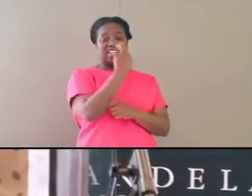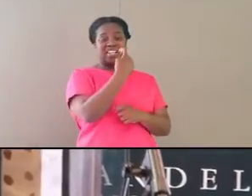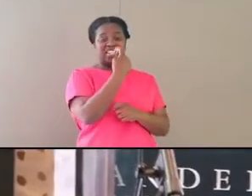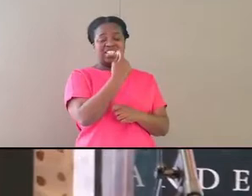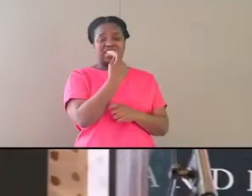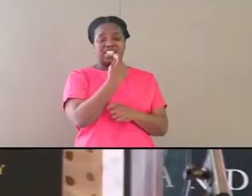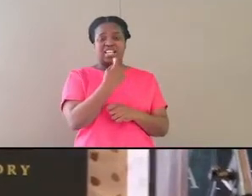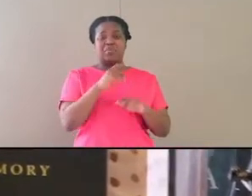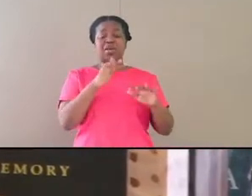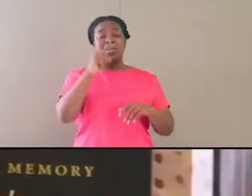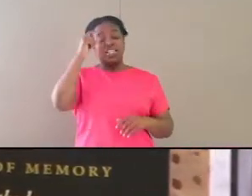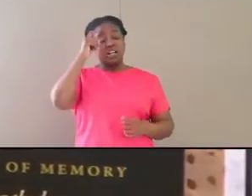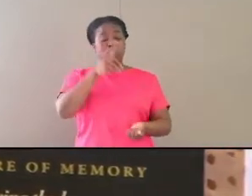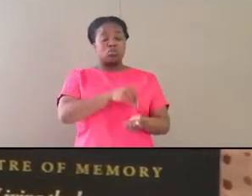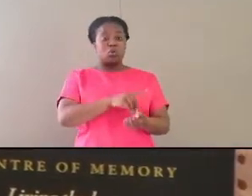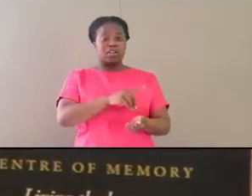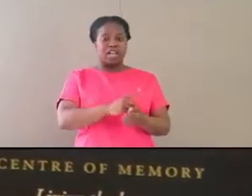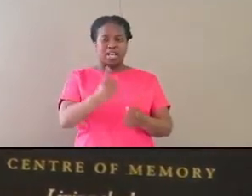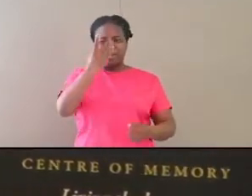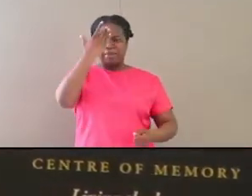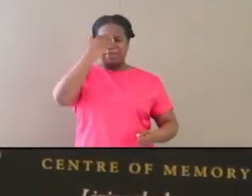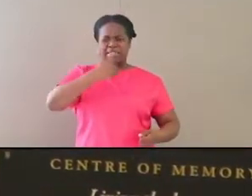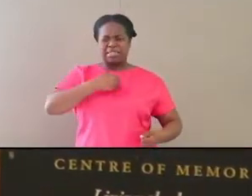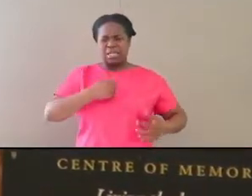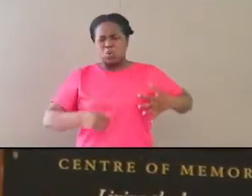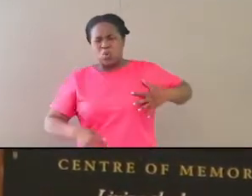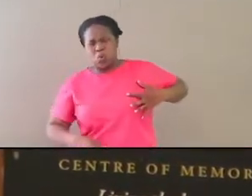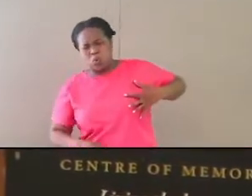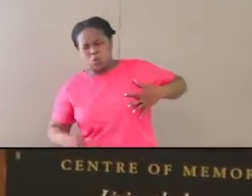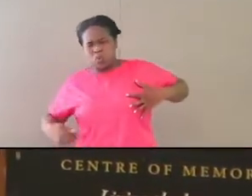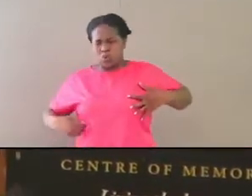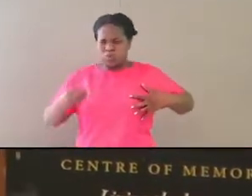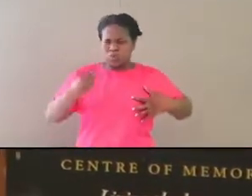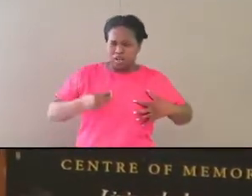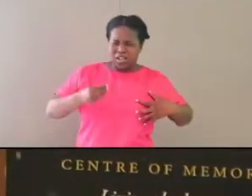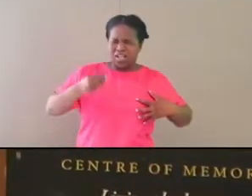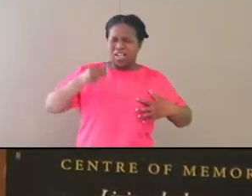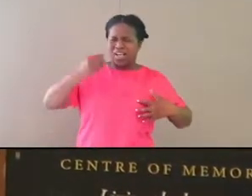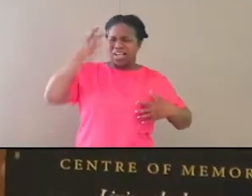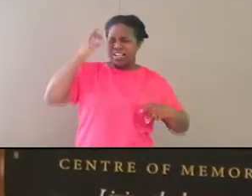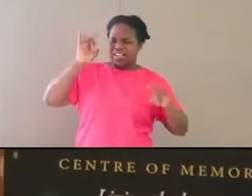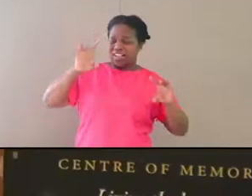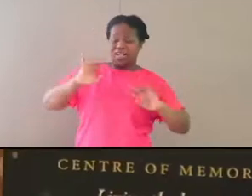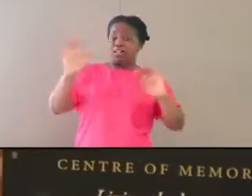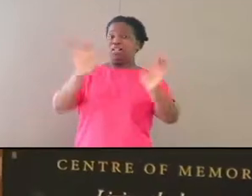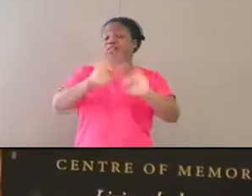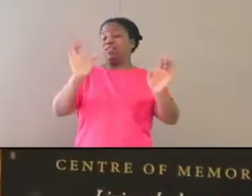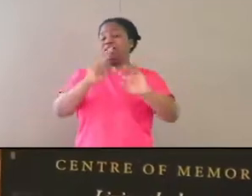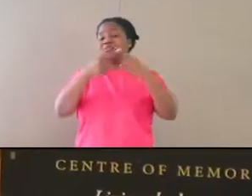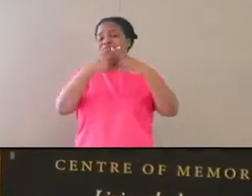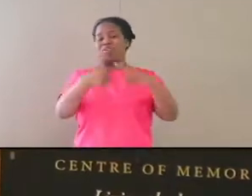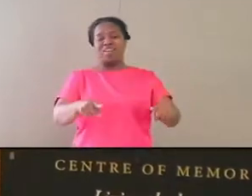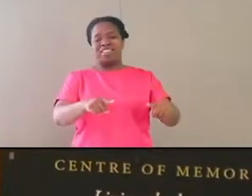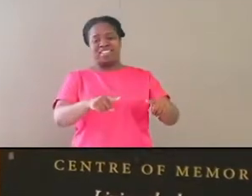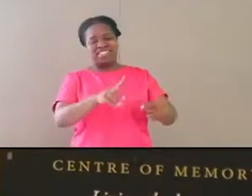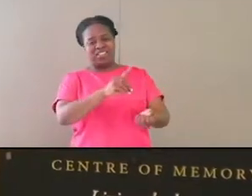people hear doctors, and they start coming to me and telling me, the child at the head, I don't know what to do, I'm not going to do.